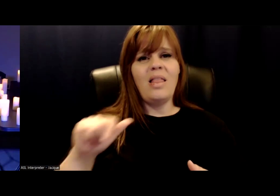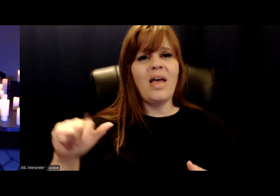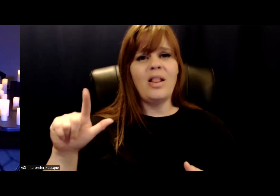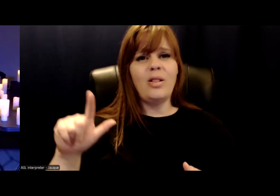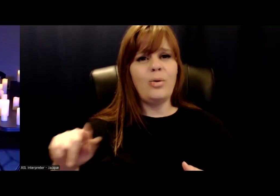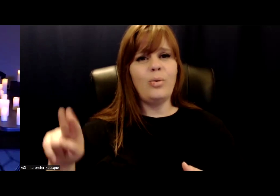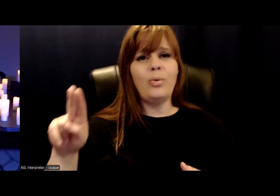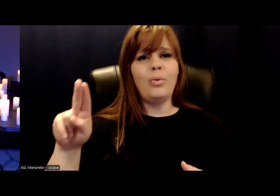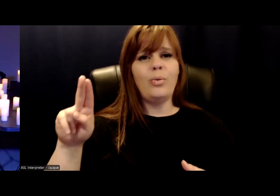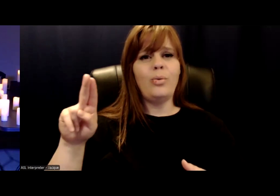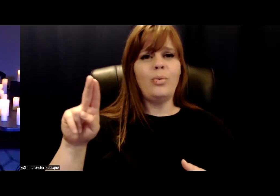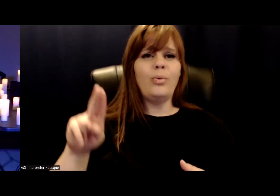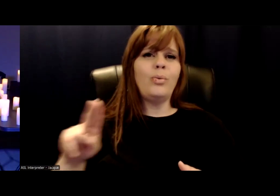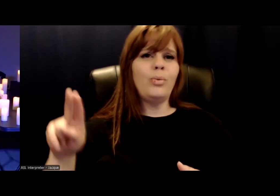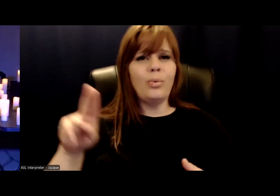hallelujah.